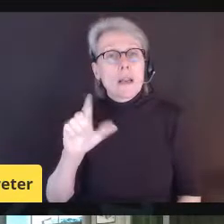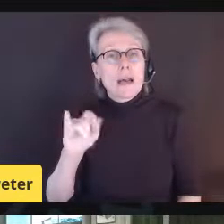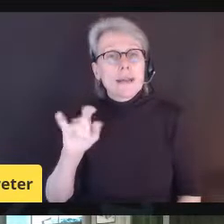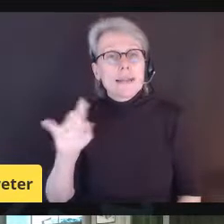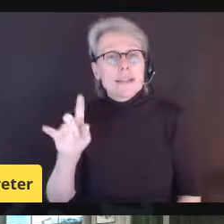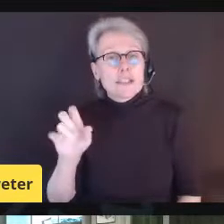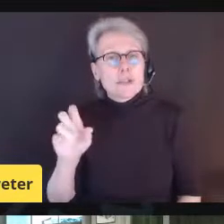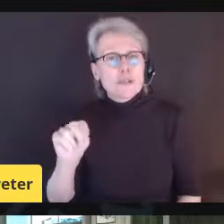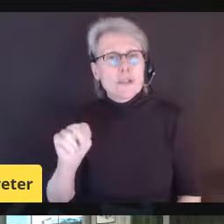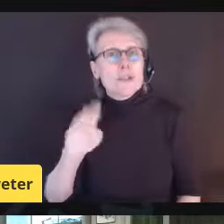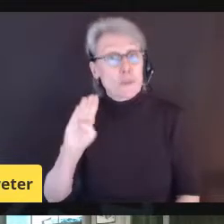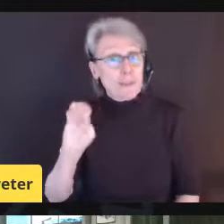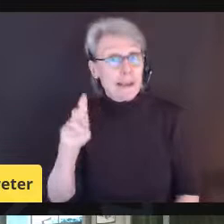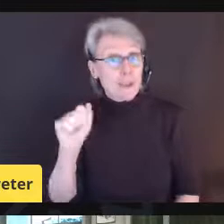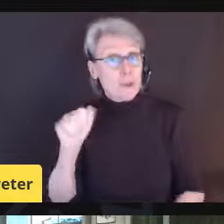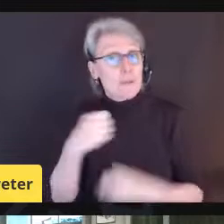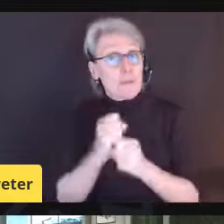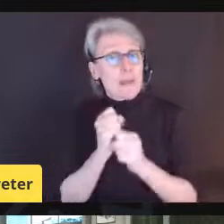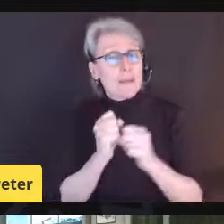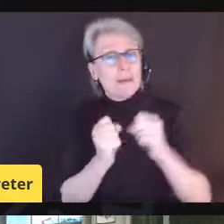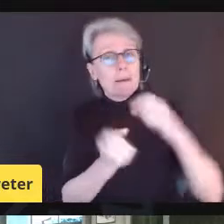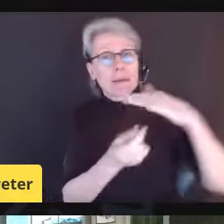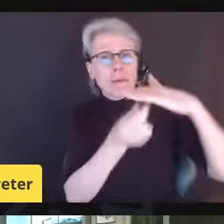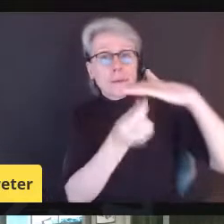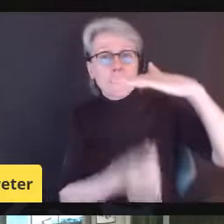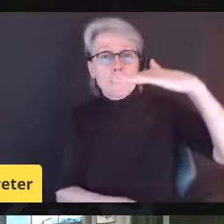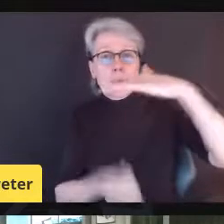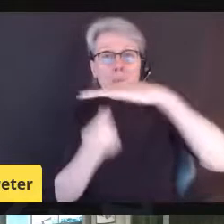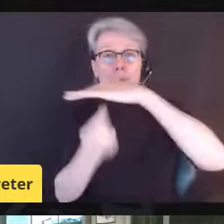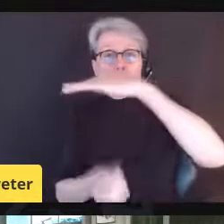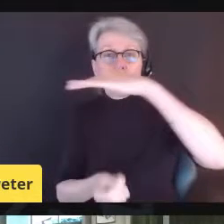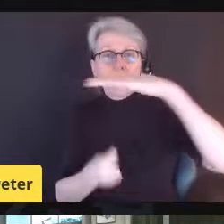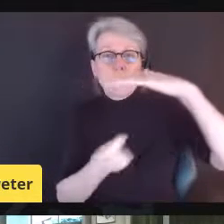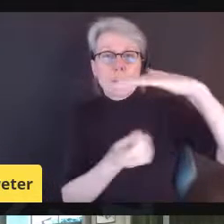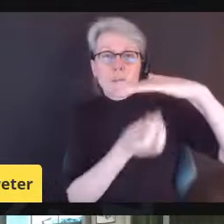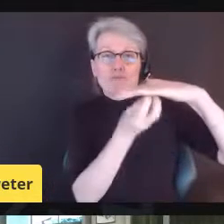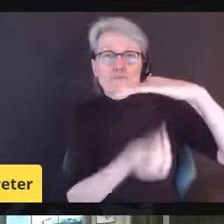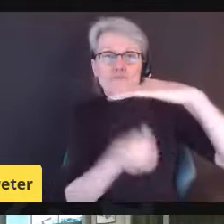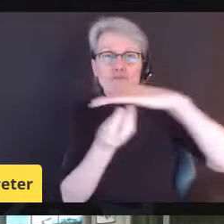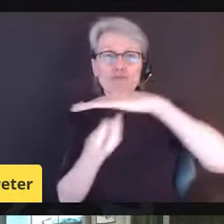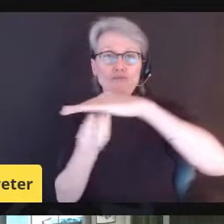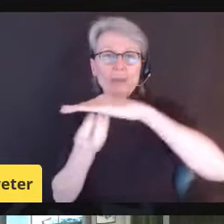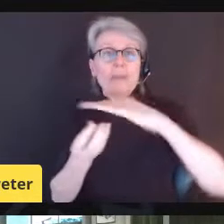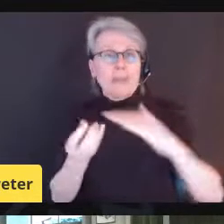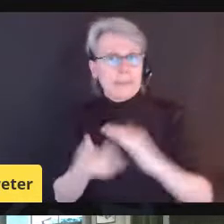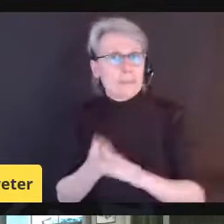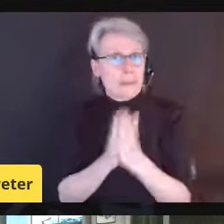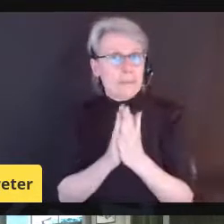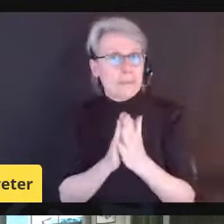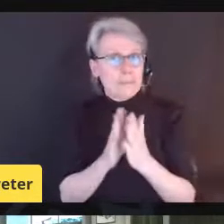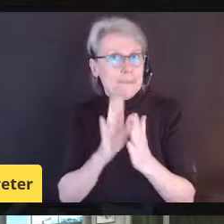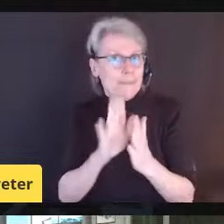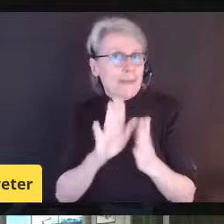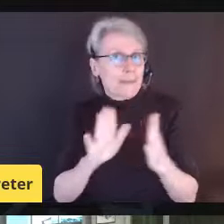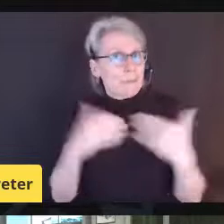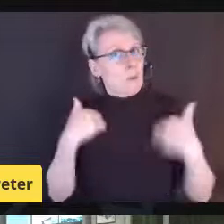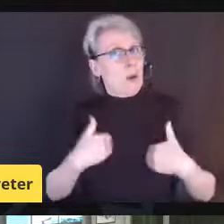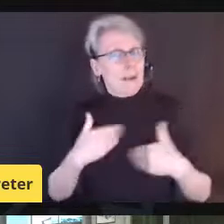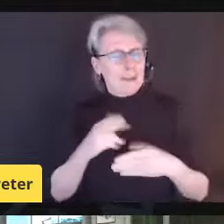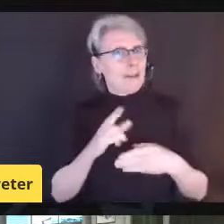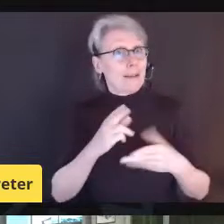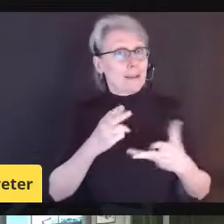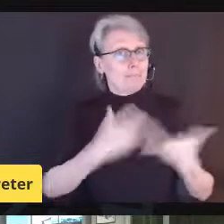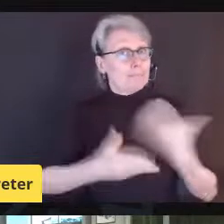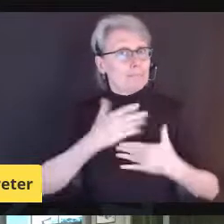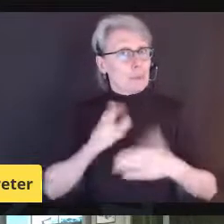producing crystals as like a byproduct of their metabolic waste. So we study those. So the